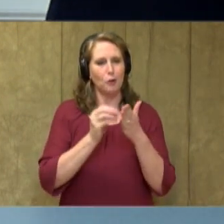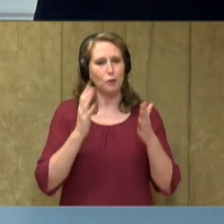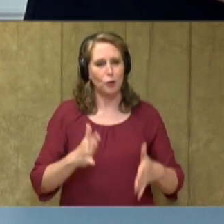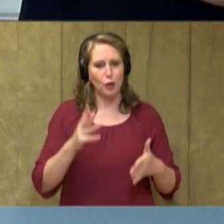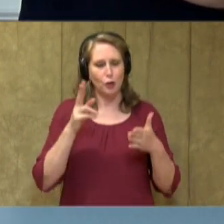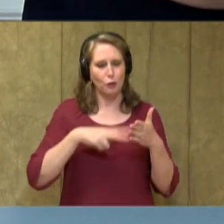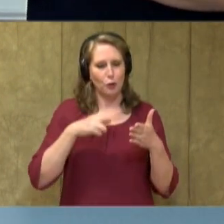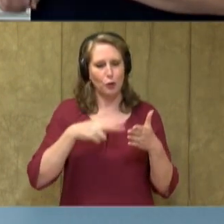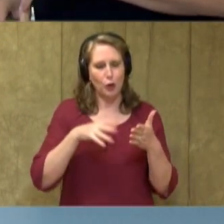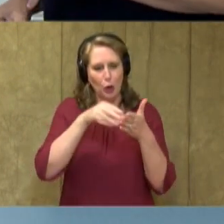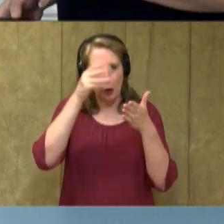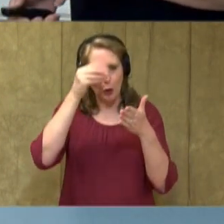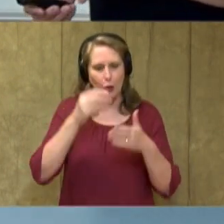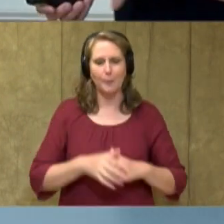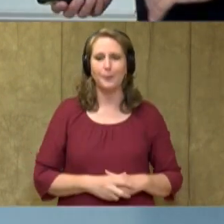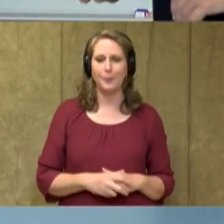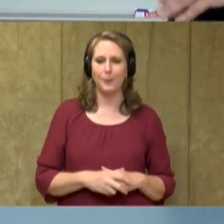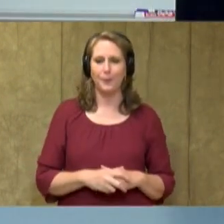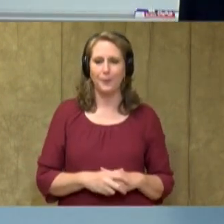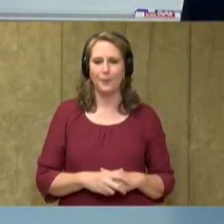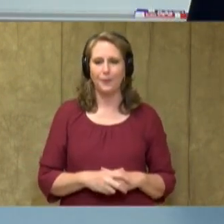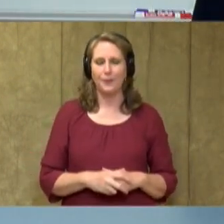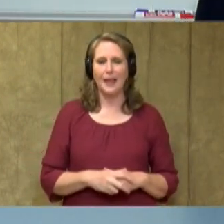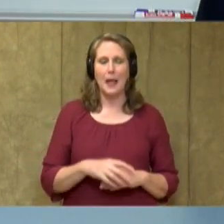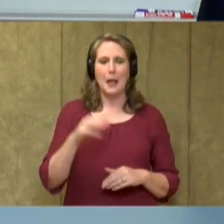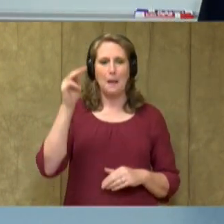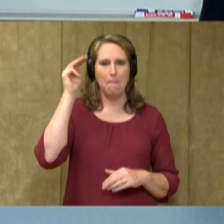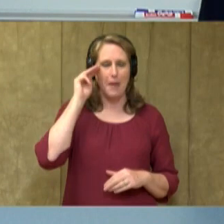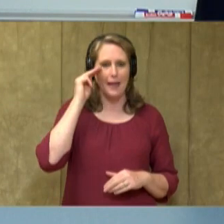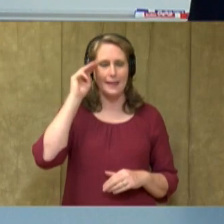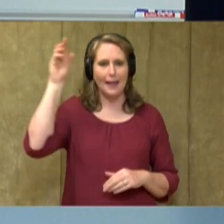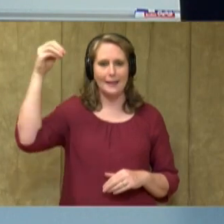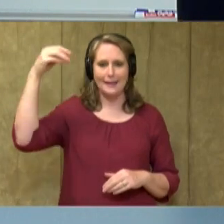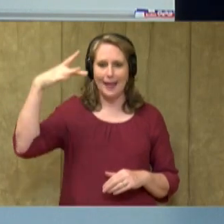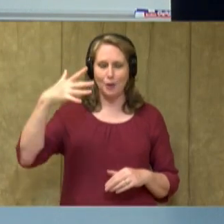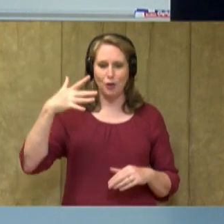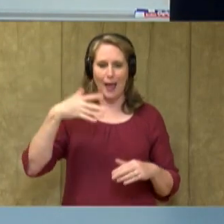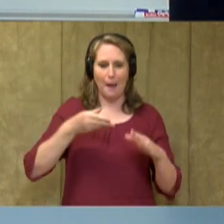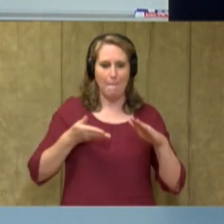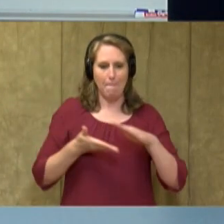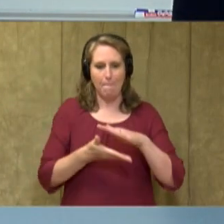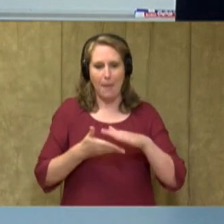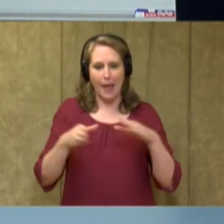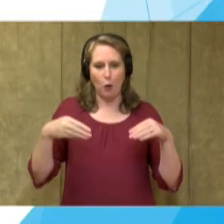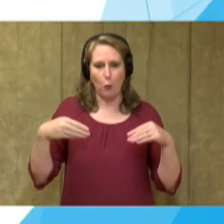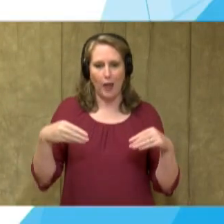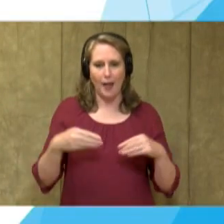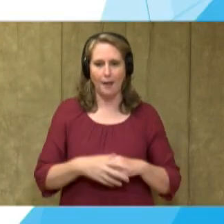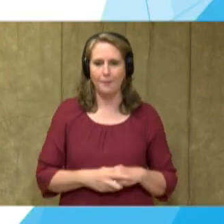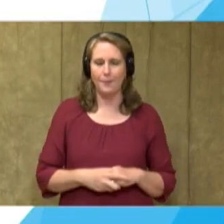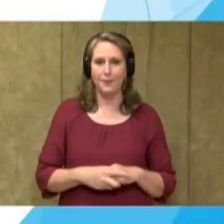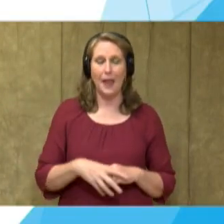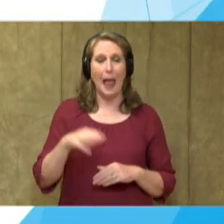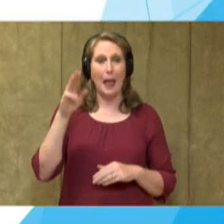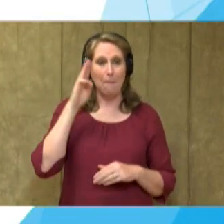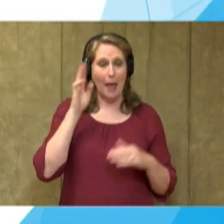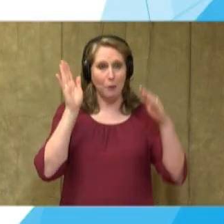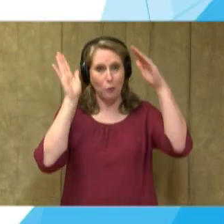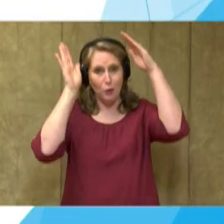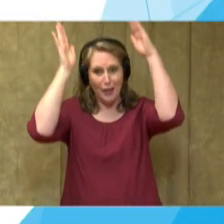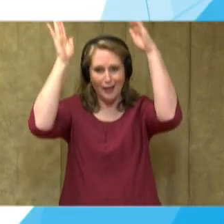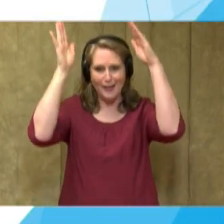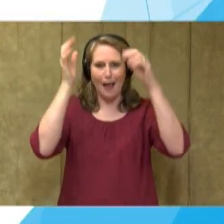we can read those books together. All right, so Matthew's Sunshine Bakery, here we go. Matthew the